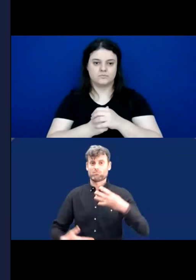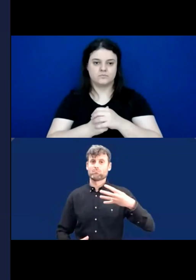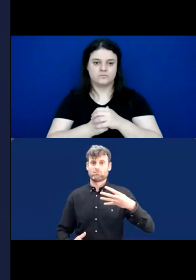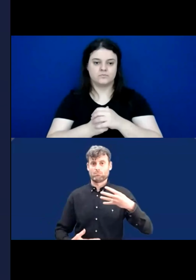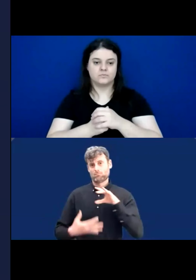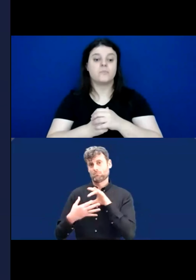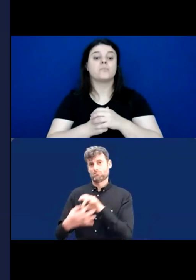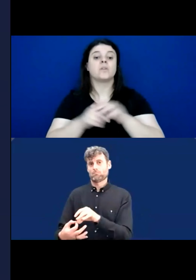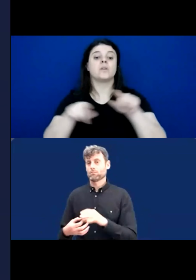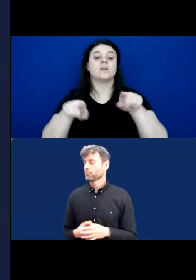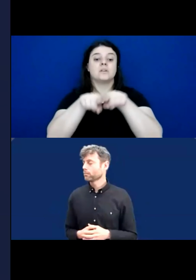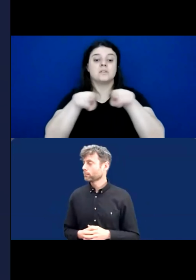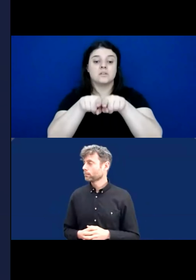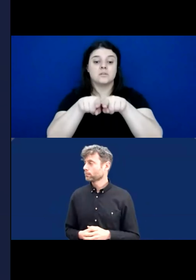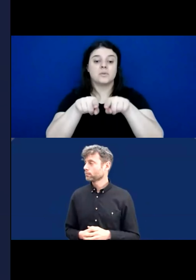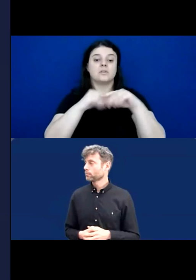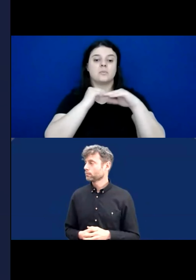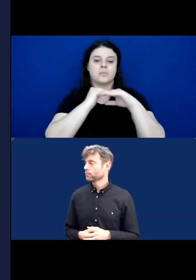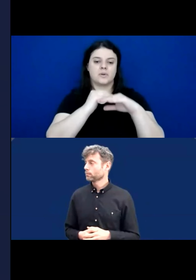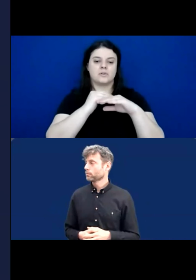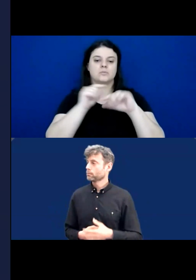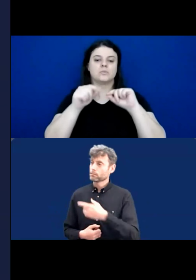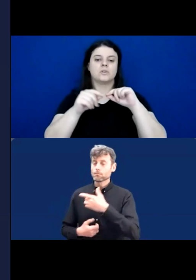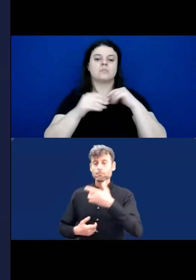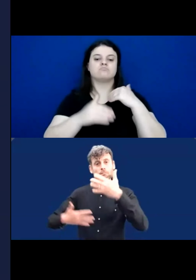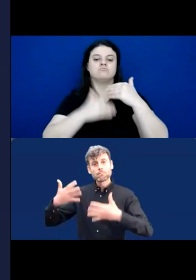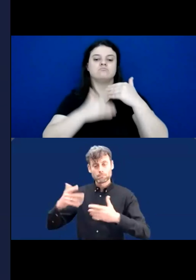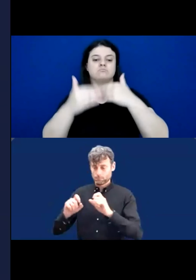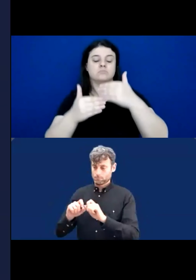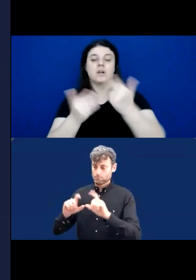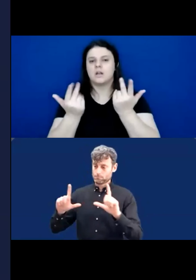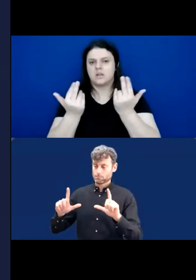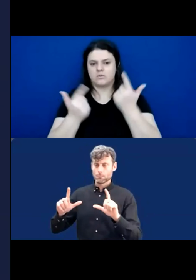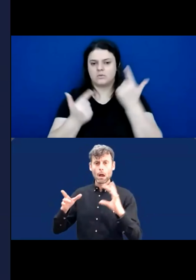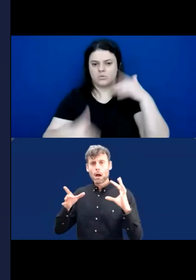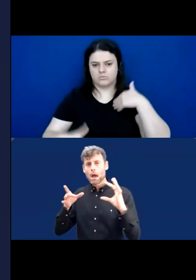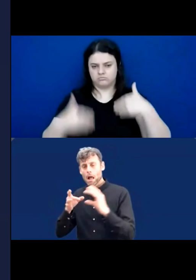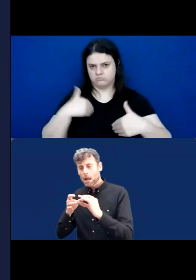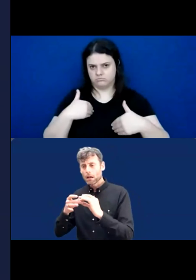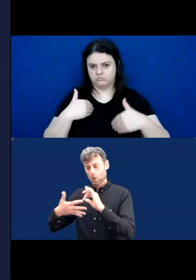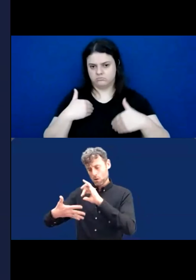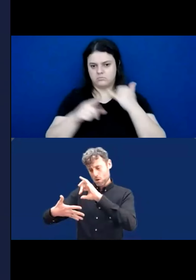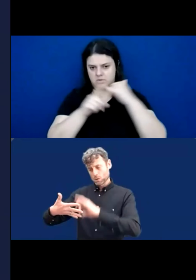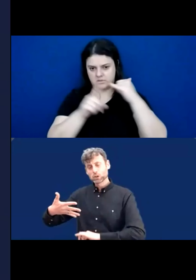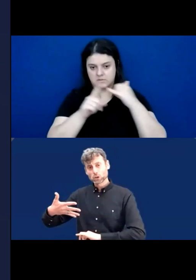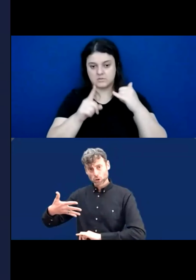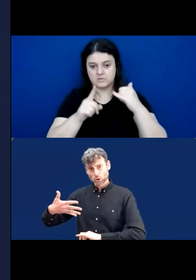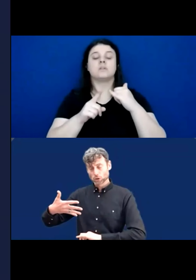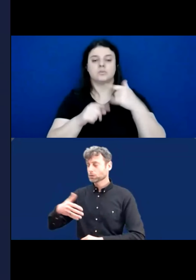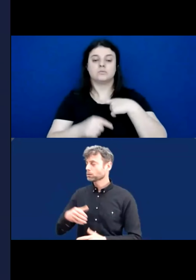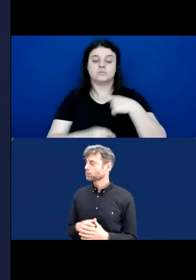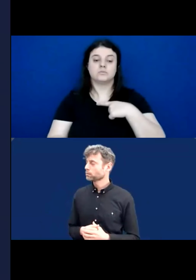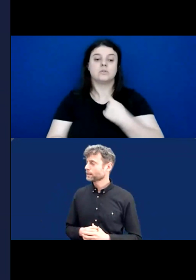And the pattern of the regression model was similar to the one for the physical outcomes, with not only one